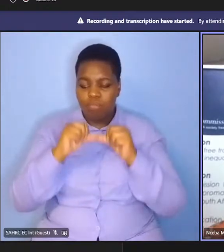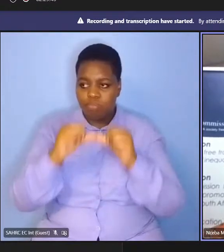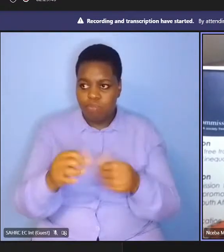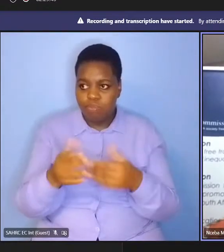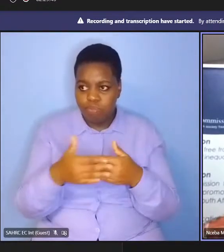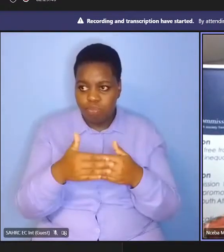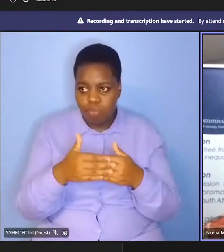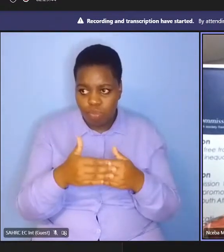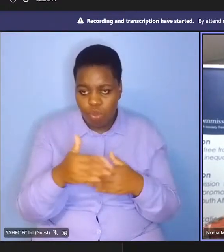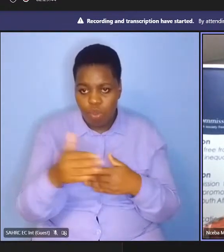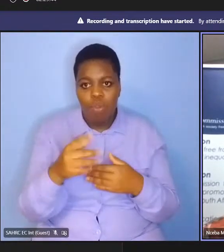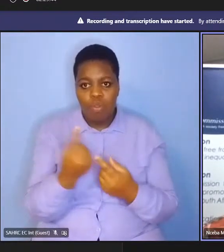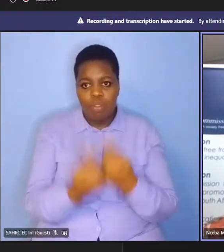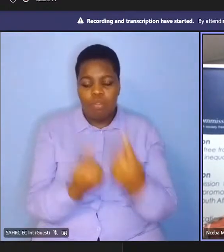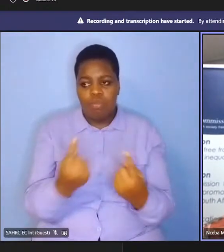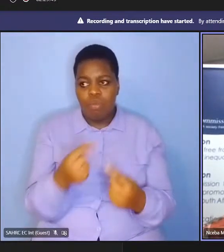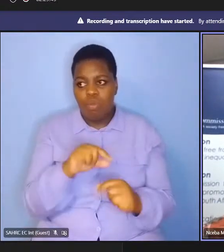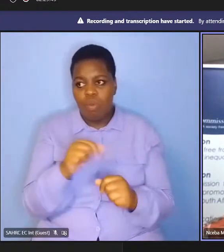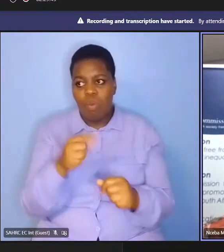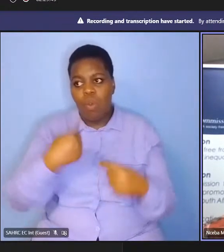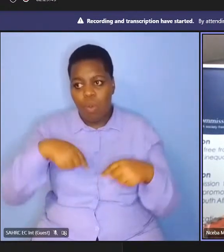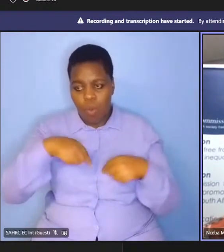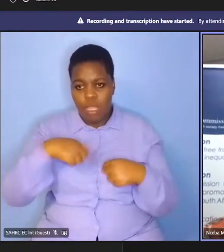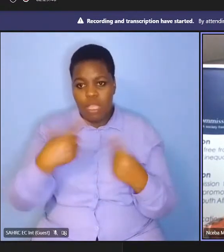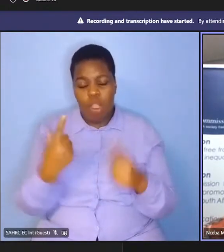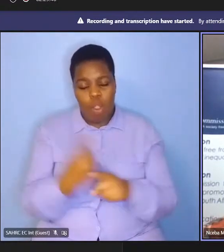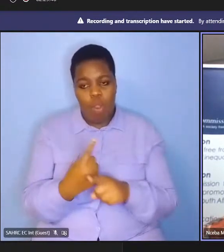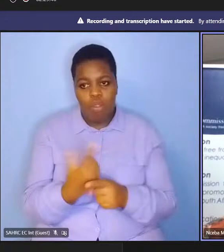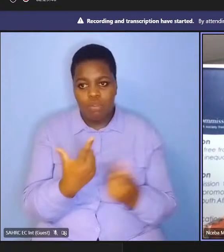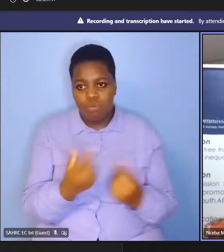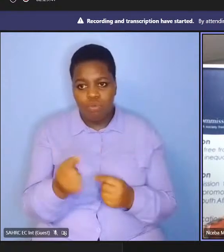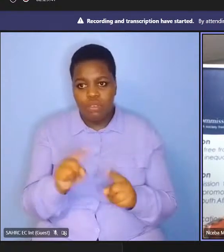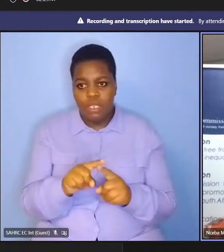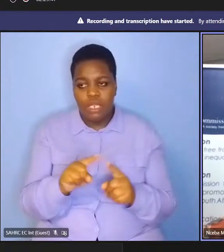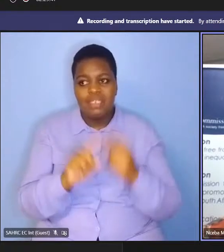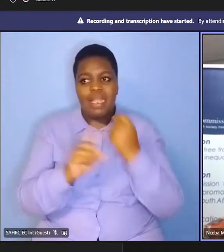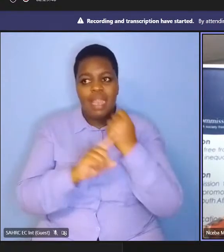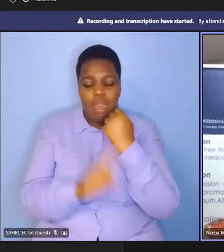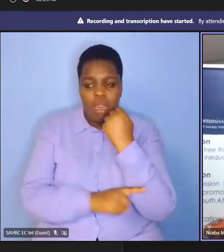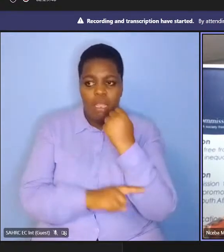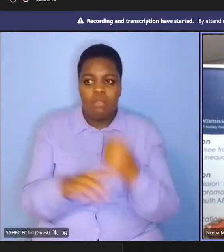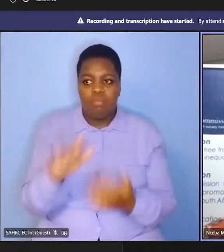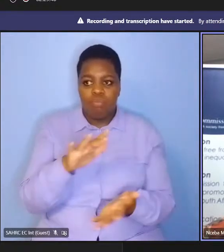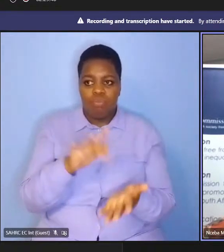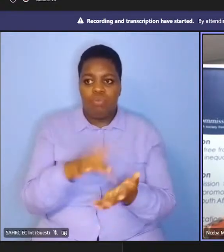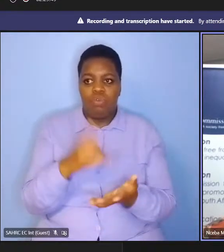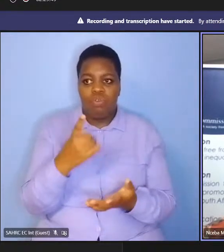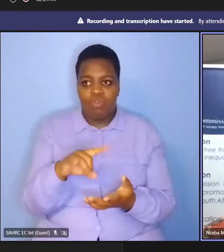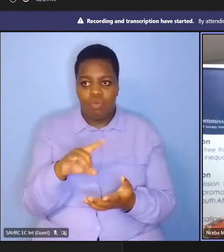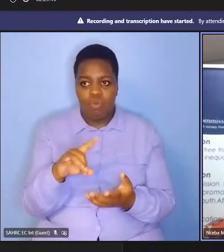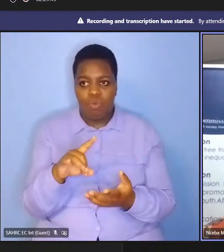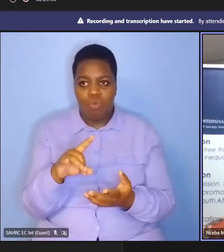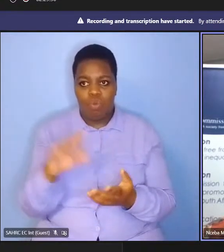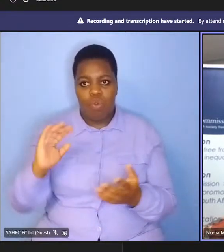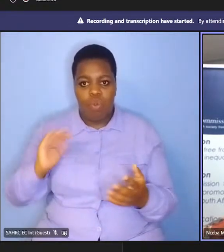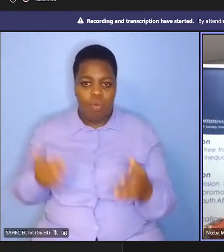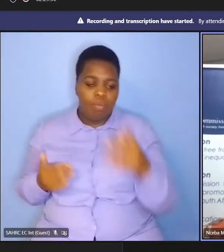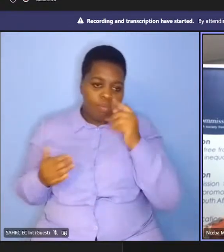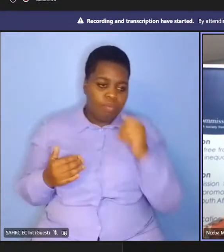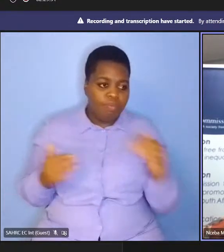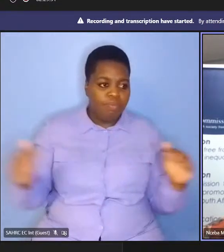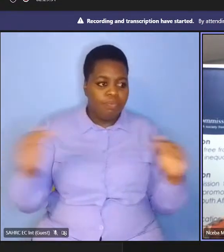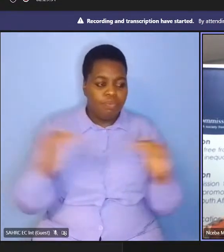its mandate. But we do this as a last resort in terms of the Commission for Gender Equality, where